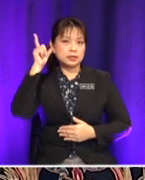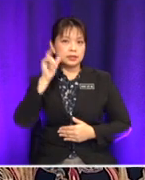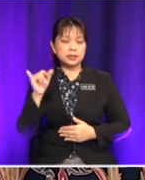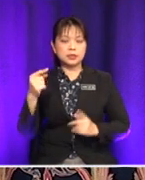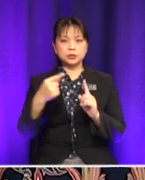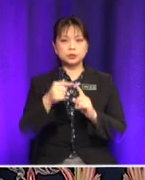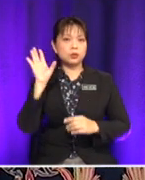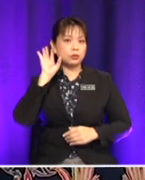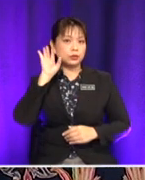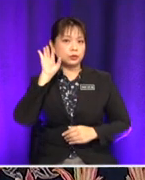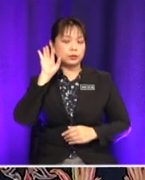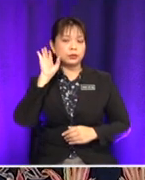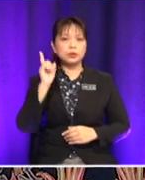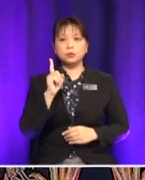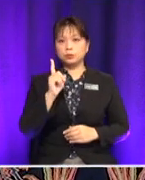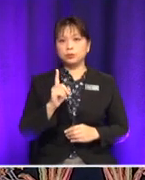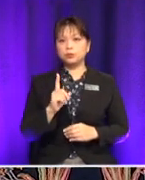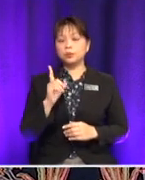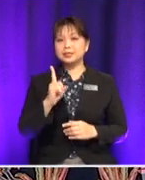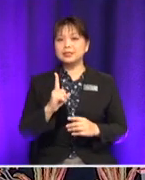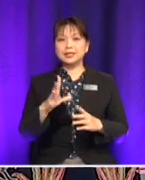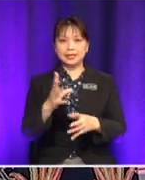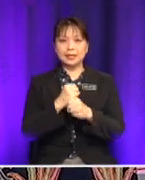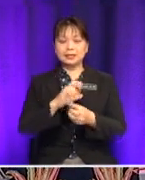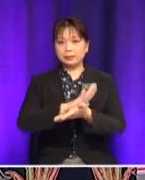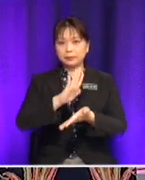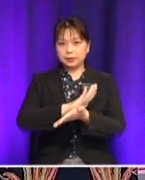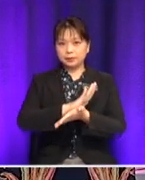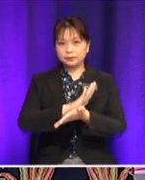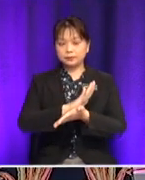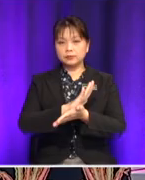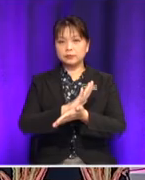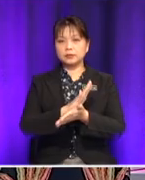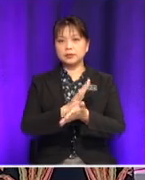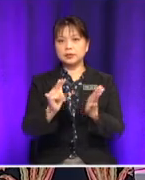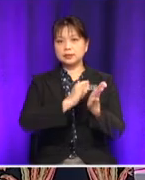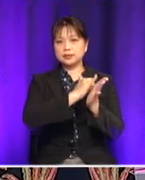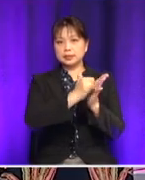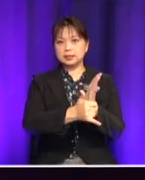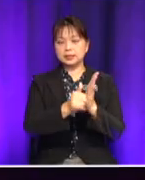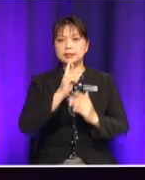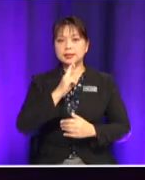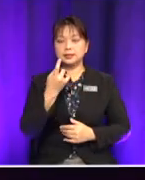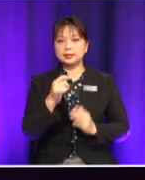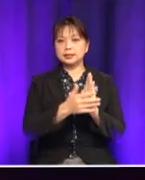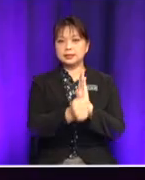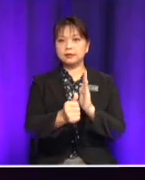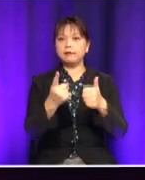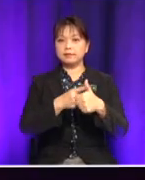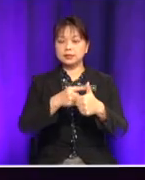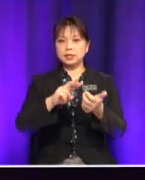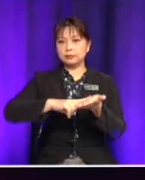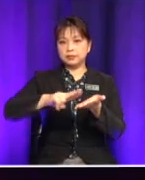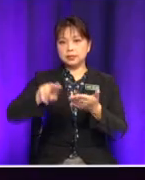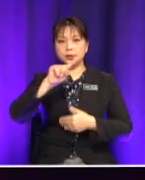they get the question papers, mm-hmm. these are the things that they have to be applying. Yeah. All so right. first is they need to read the question, definitely, everyone